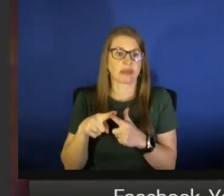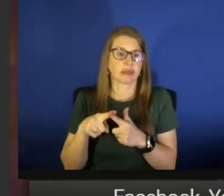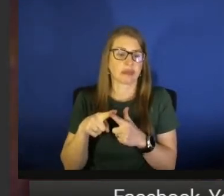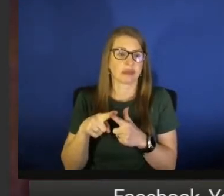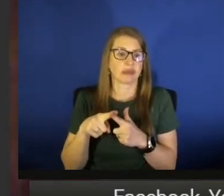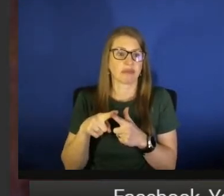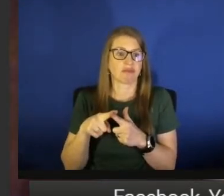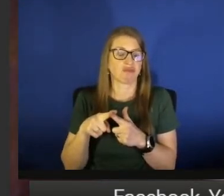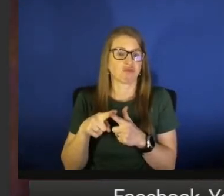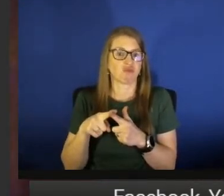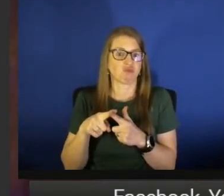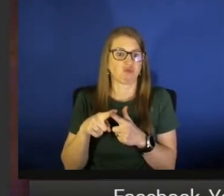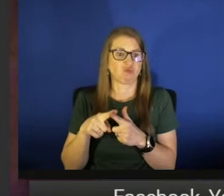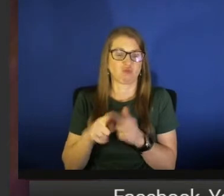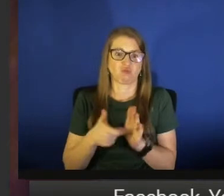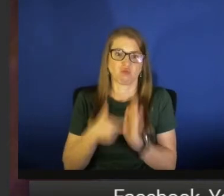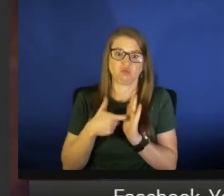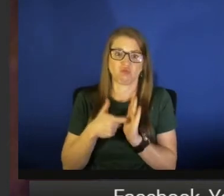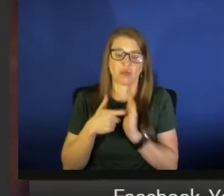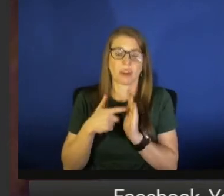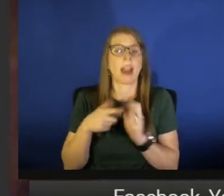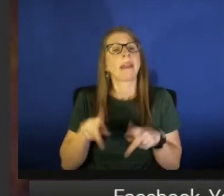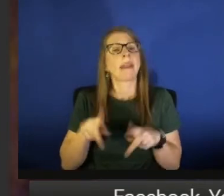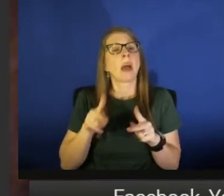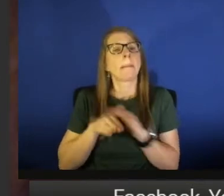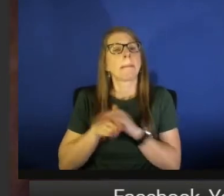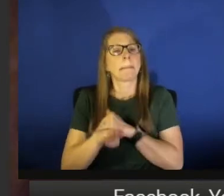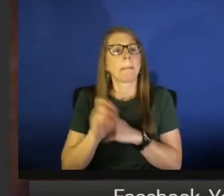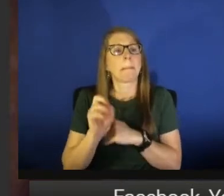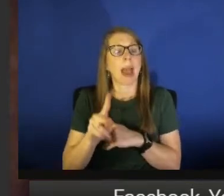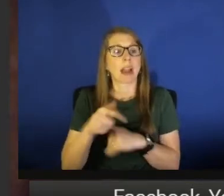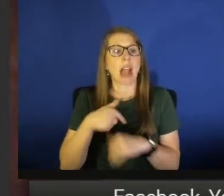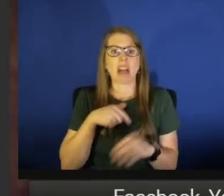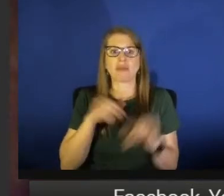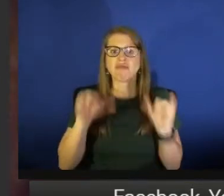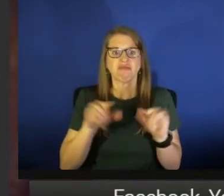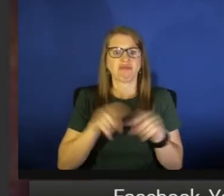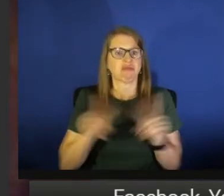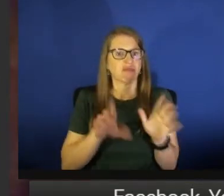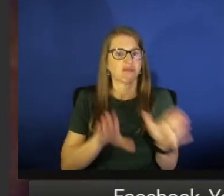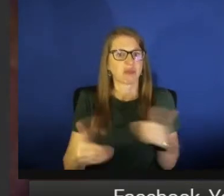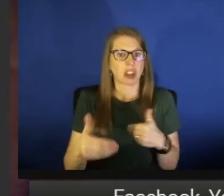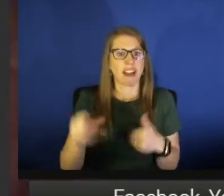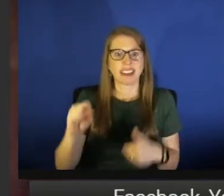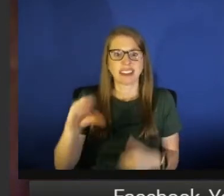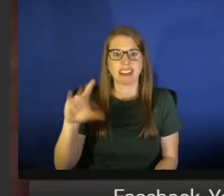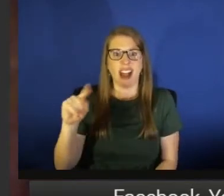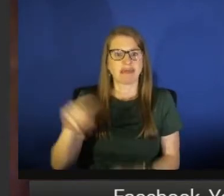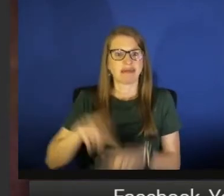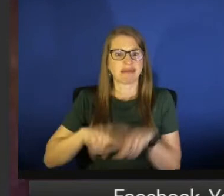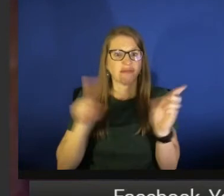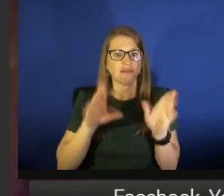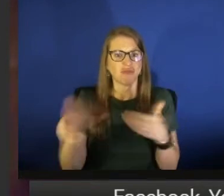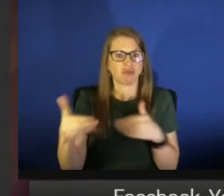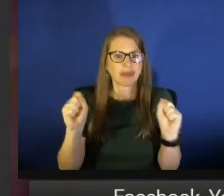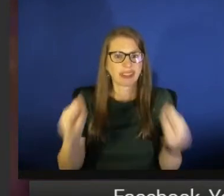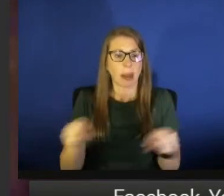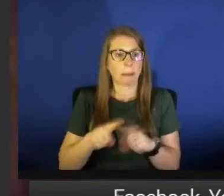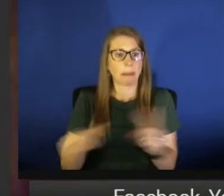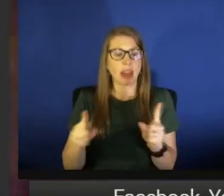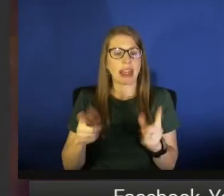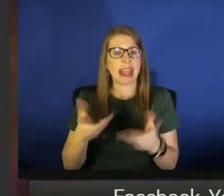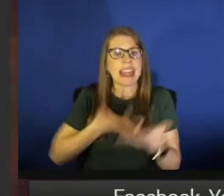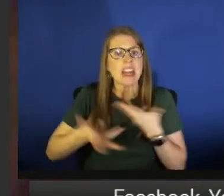up demanding we be allowed back in. And I said, I'll stay in a different room. Right. Scott can be in another room, but to do an